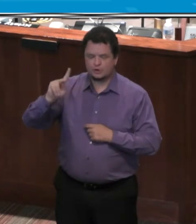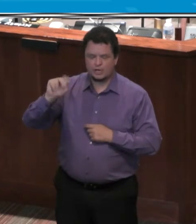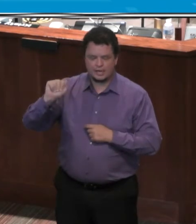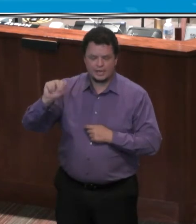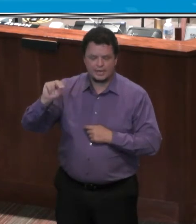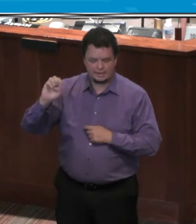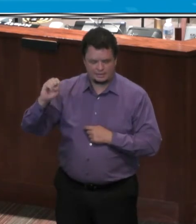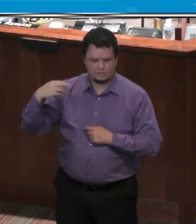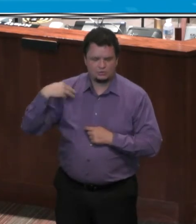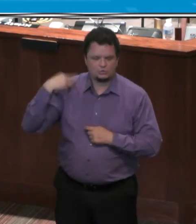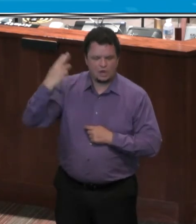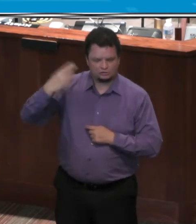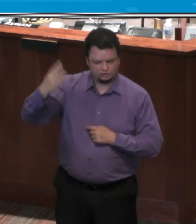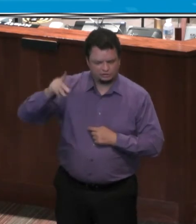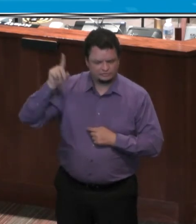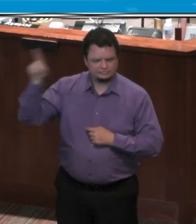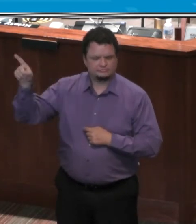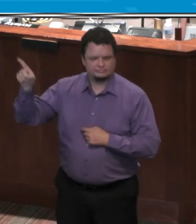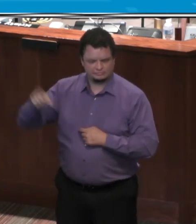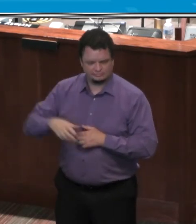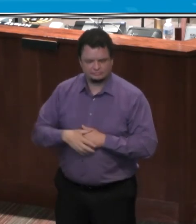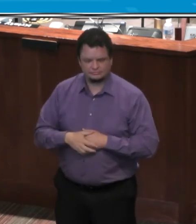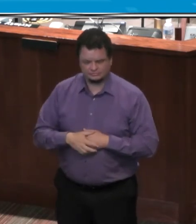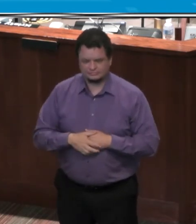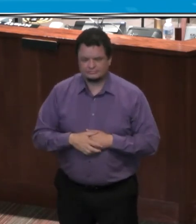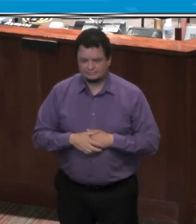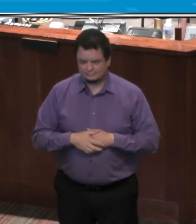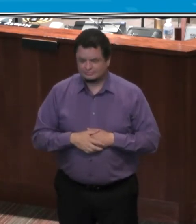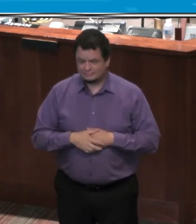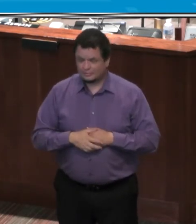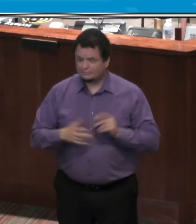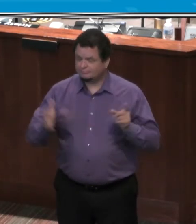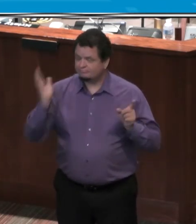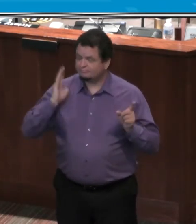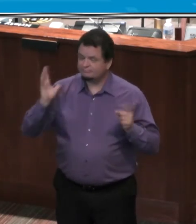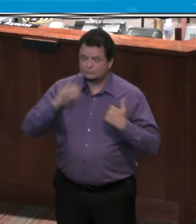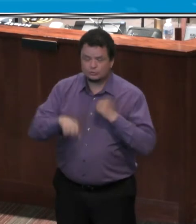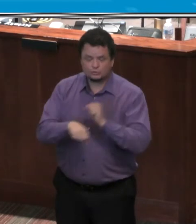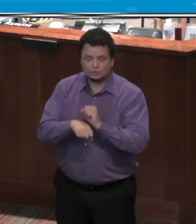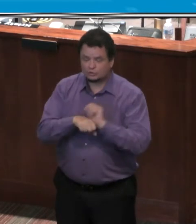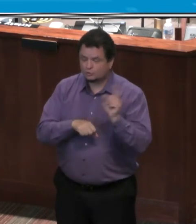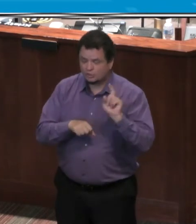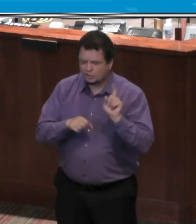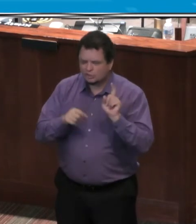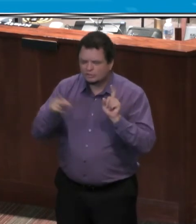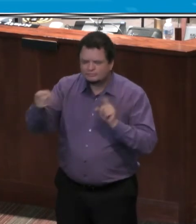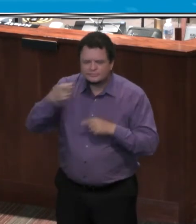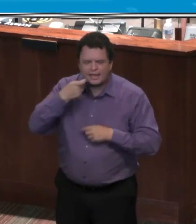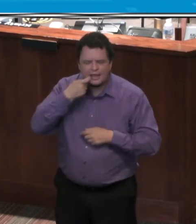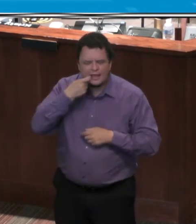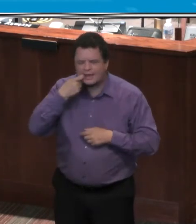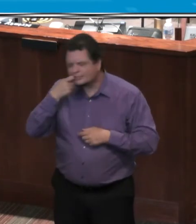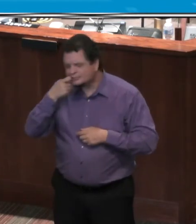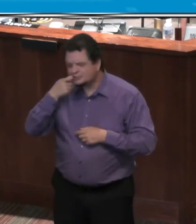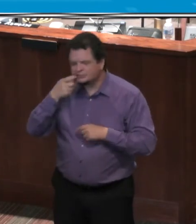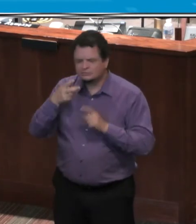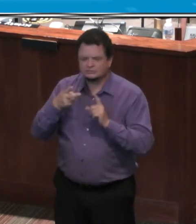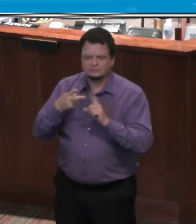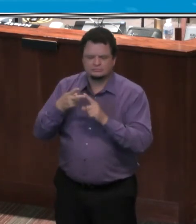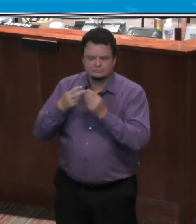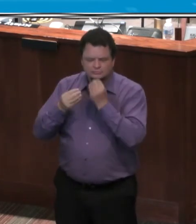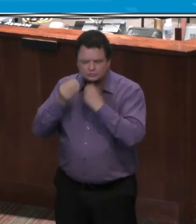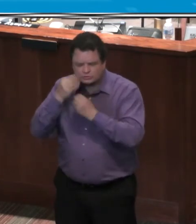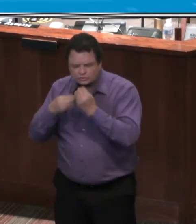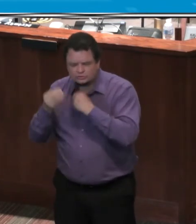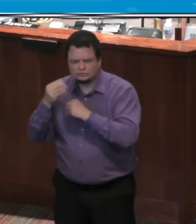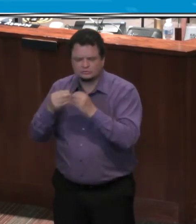obesity, substance use such as tobacco, marijuana, and injury prevention, as well as nutrition. And Kyle, welcome, and